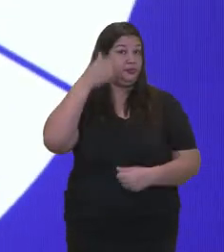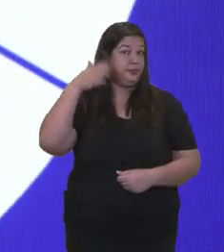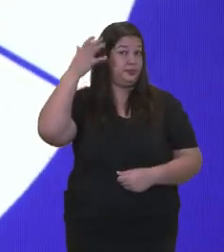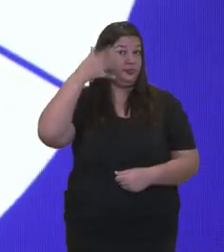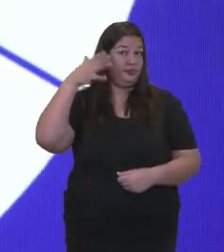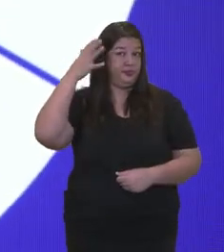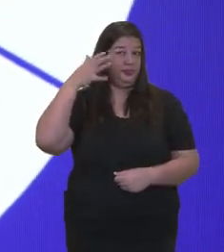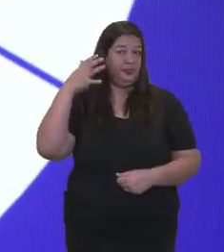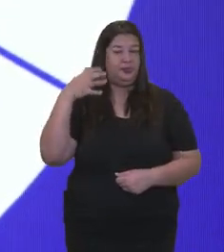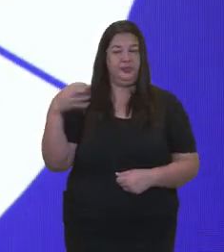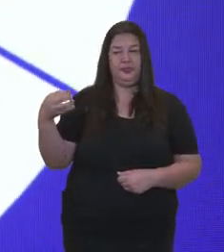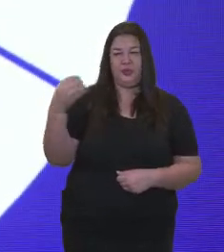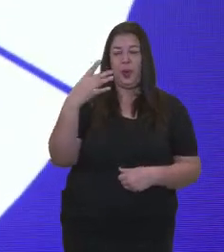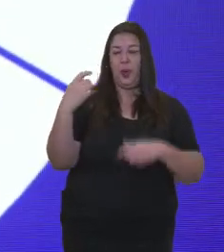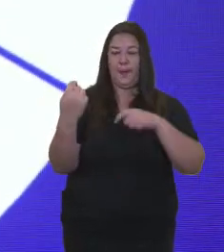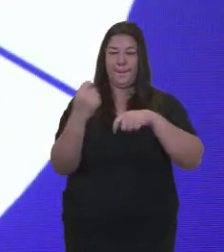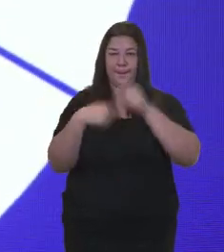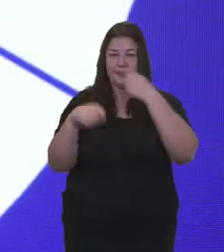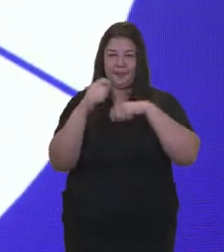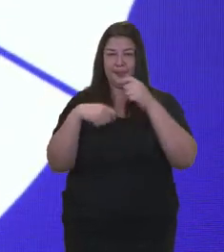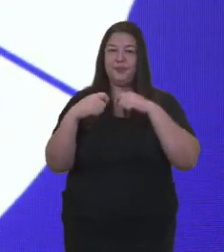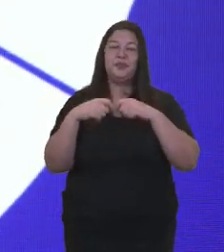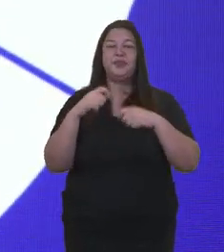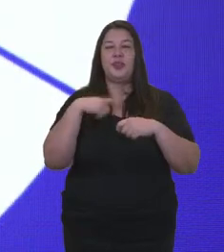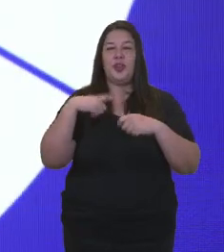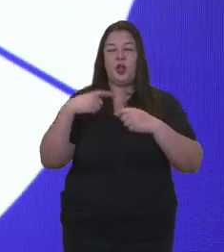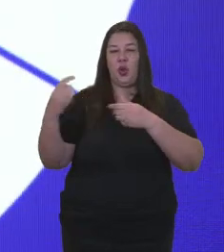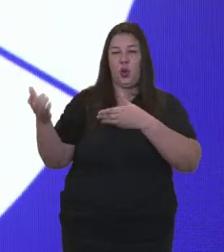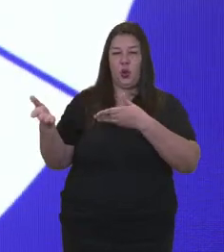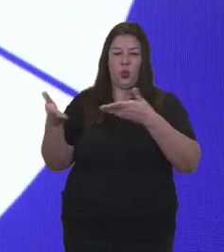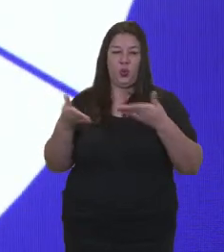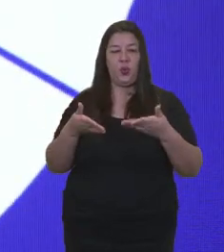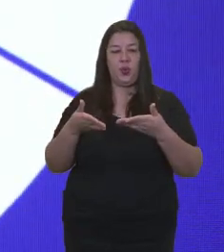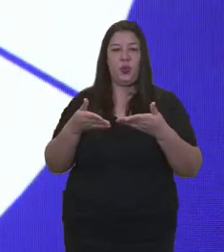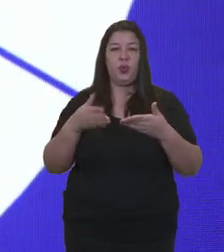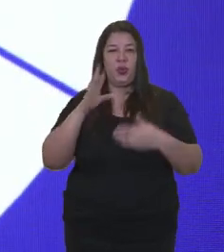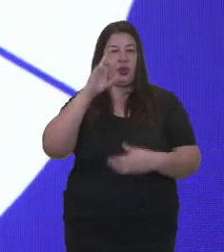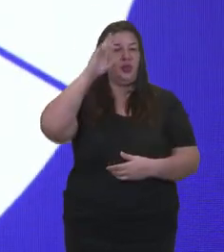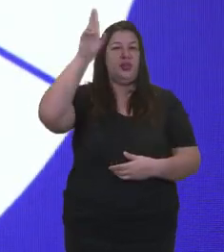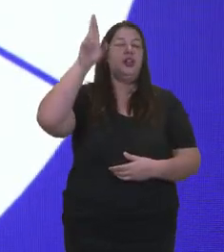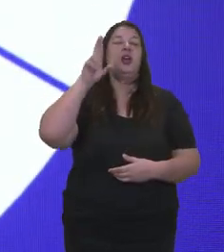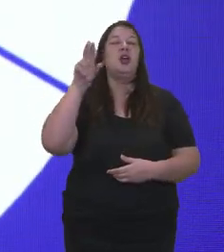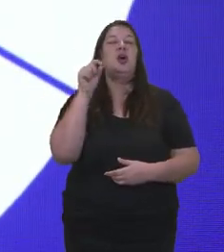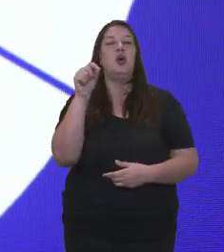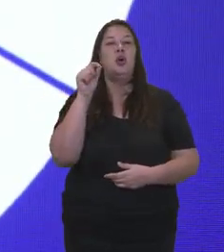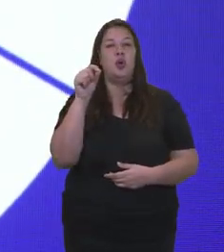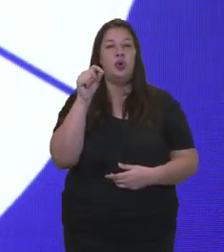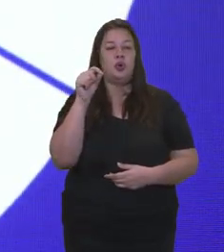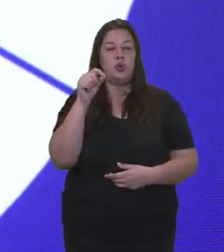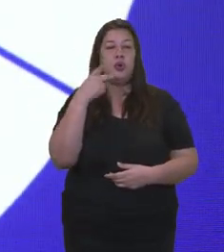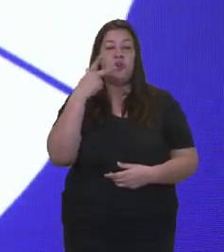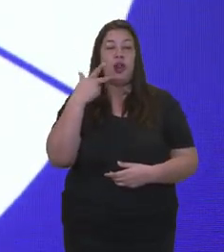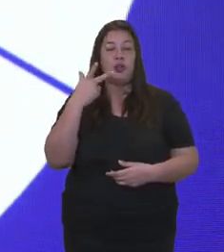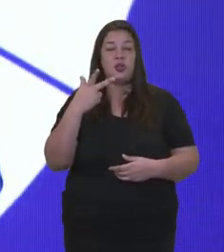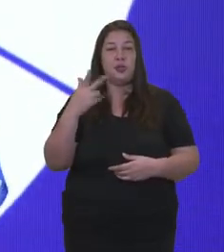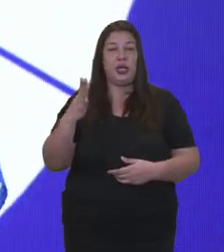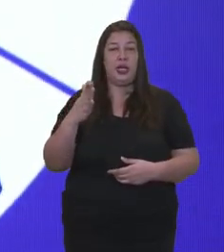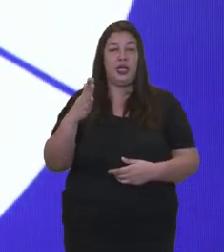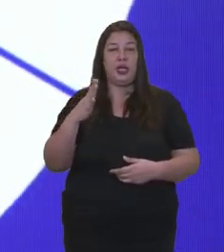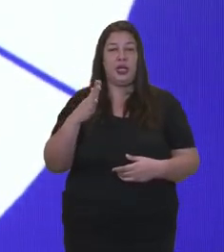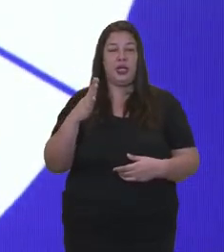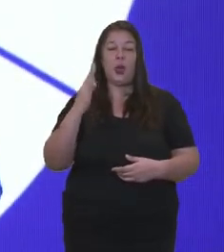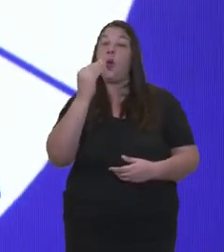and Innovation, which as external guests, he will lead a panel about